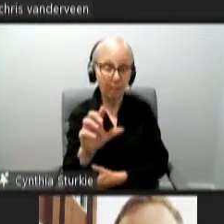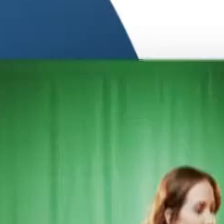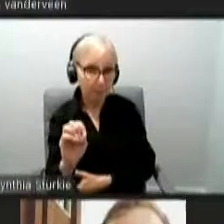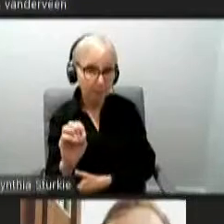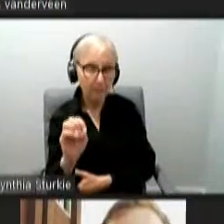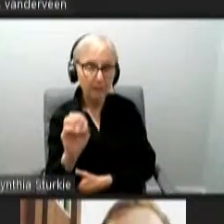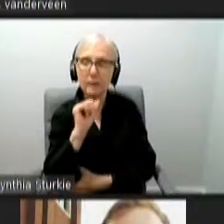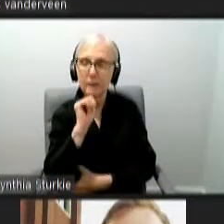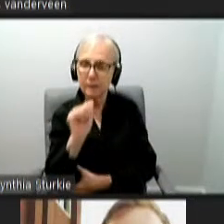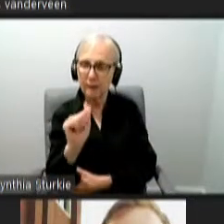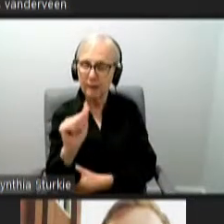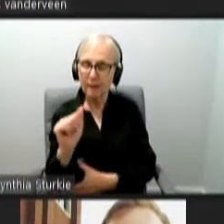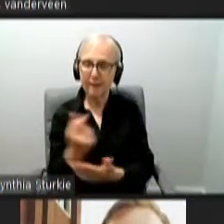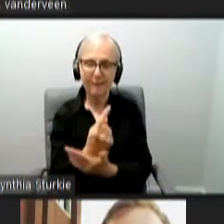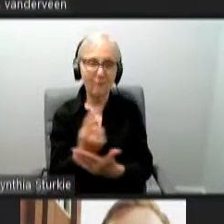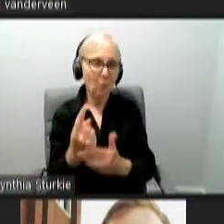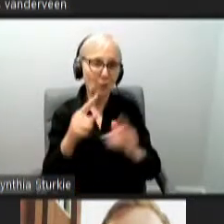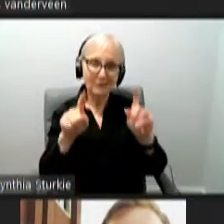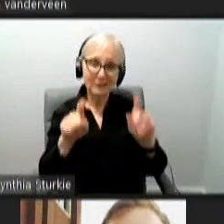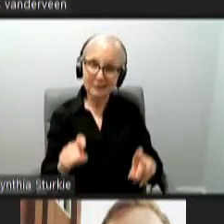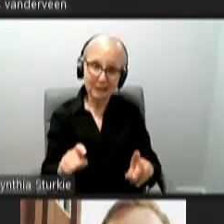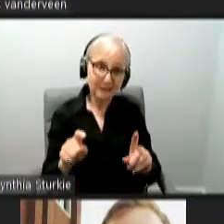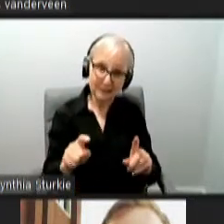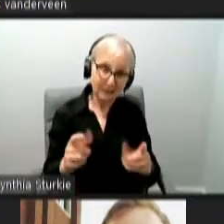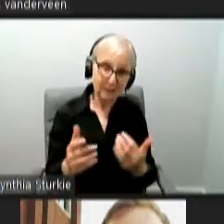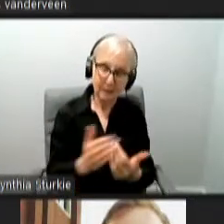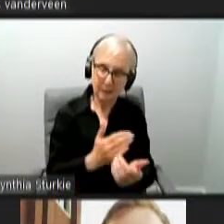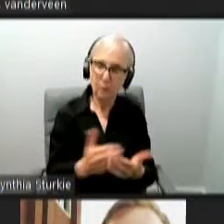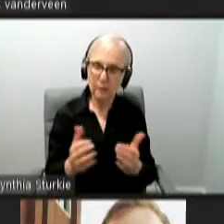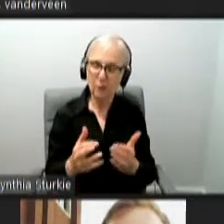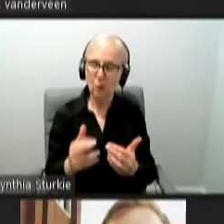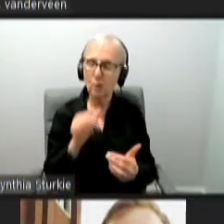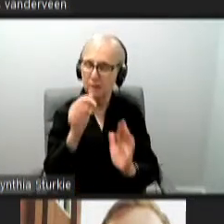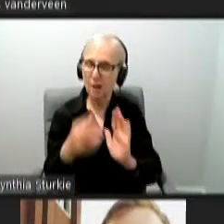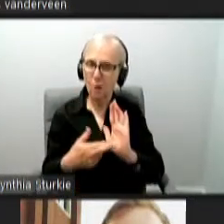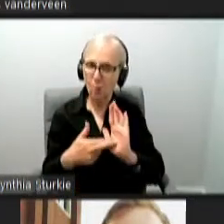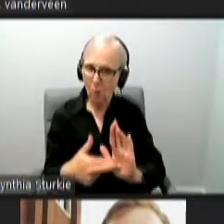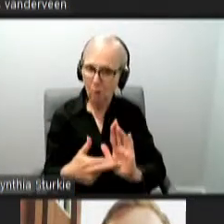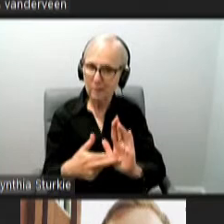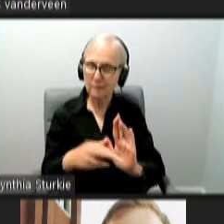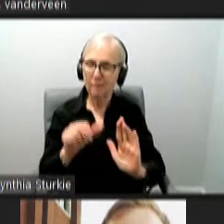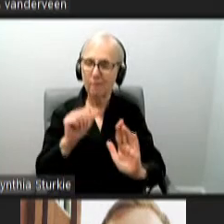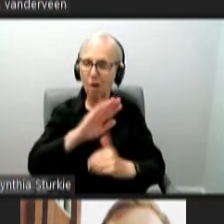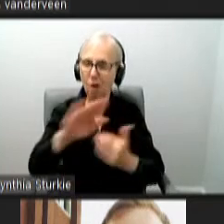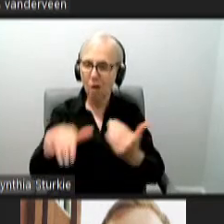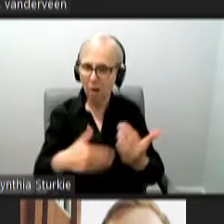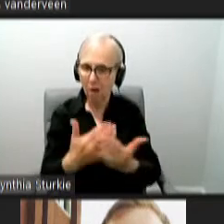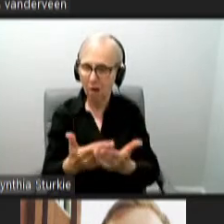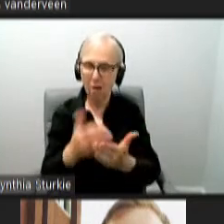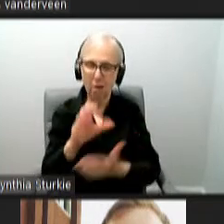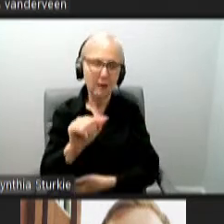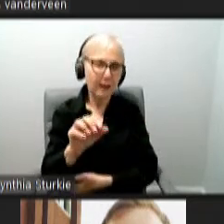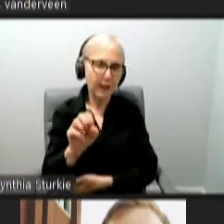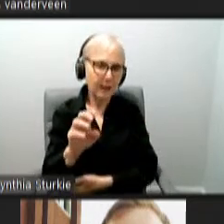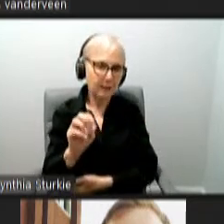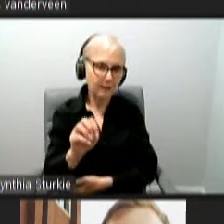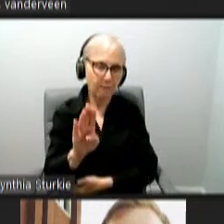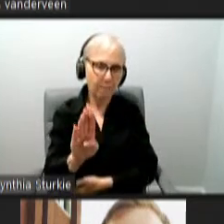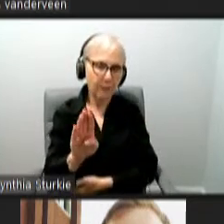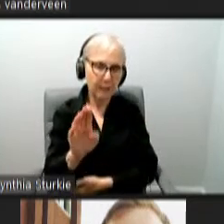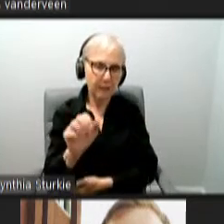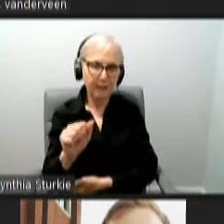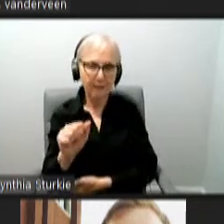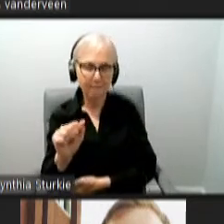gets tested to begin with. So this isn't necessarily representative of every single case of BA4 or 5 that could potentially have